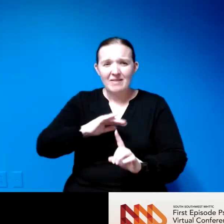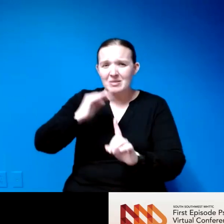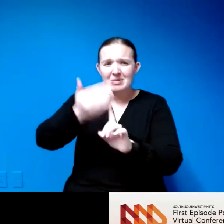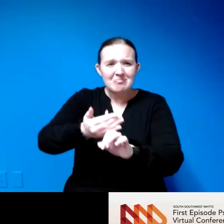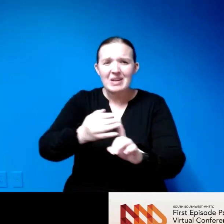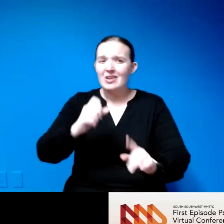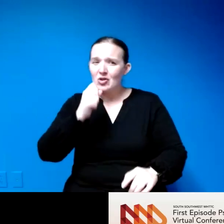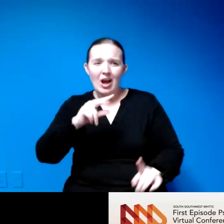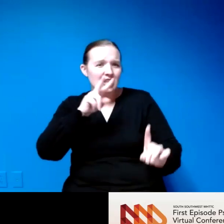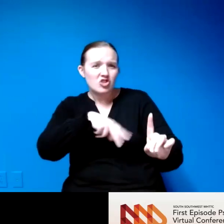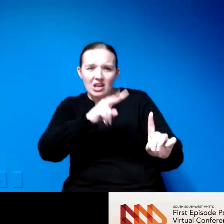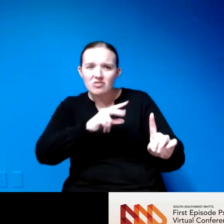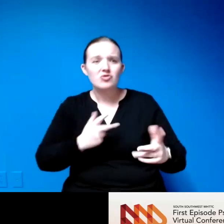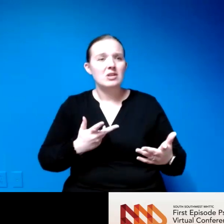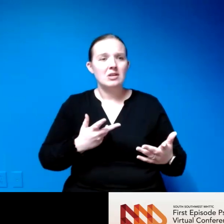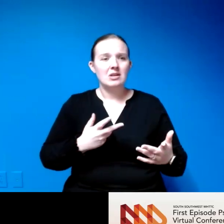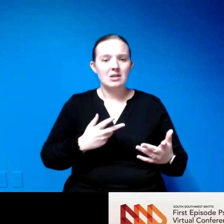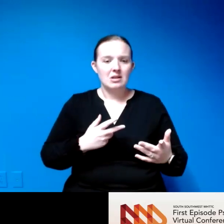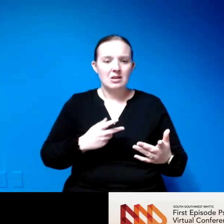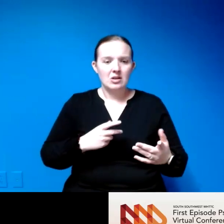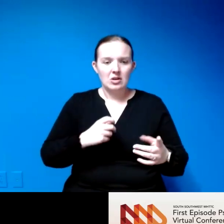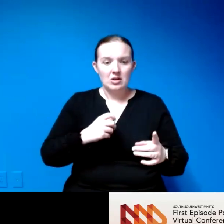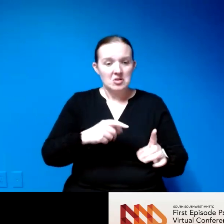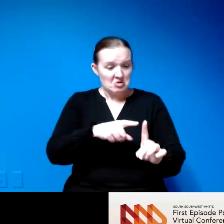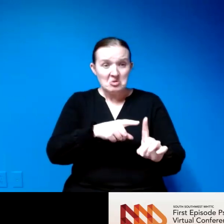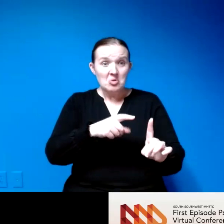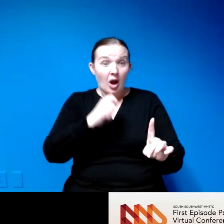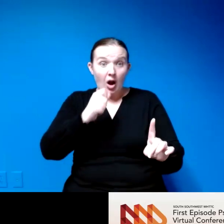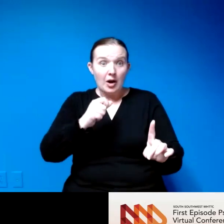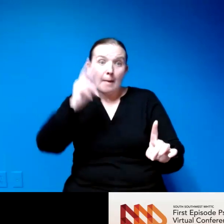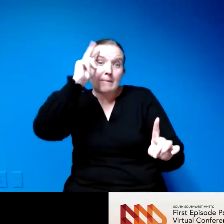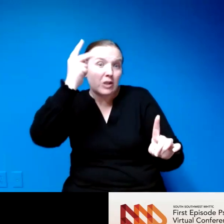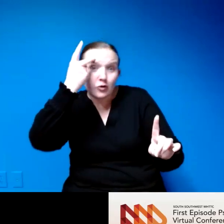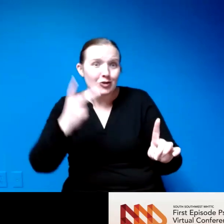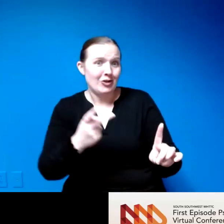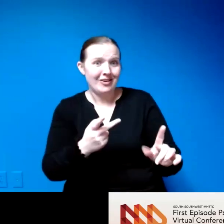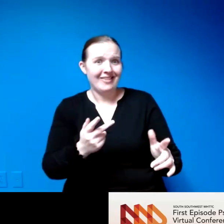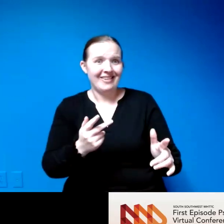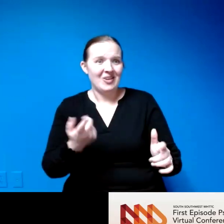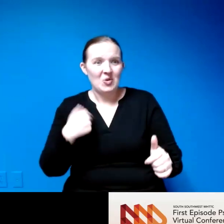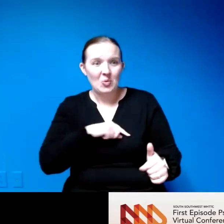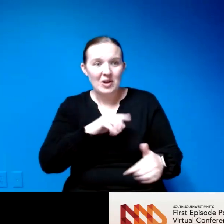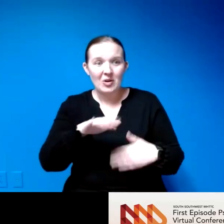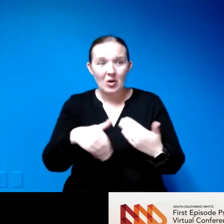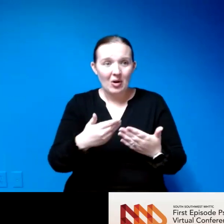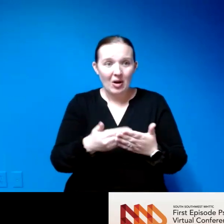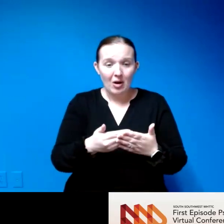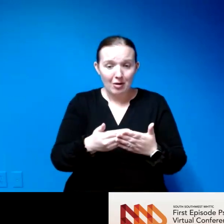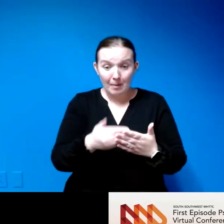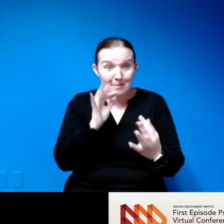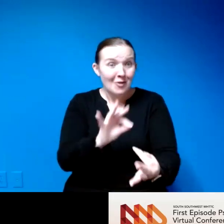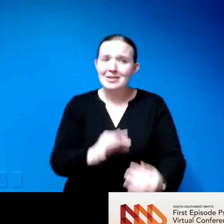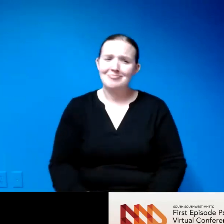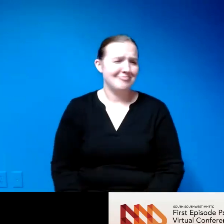judged, where you don't have to be afraid of being misunderstood. And also a place where all of us are not doing things perfect, right? We